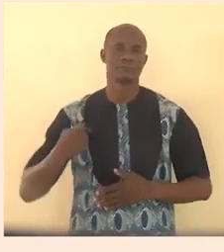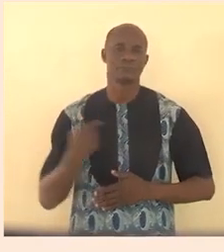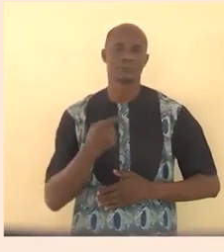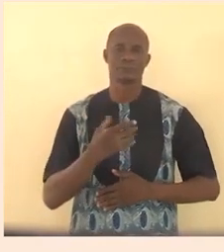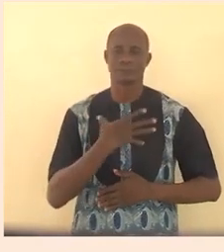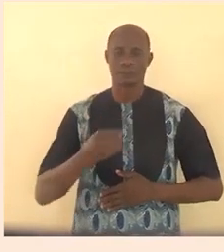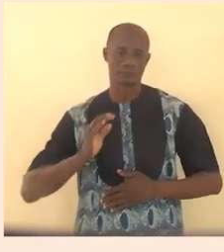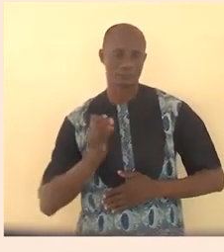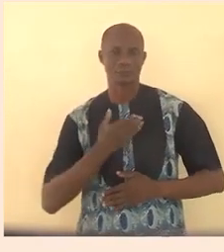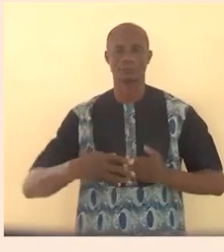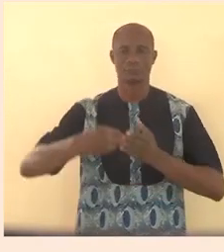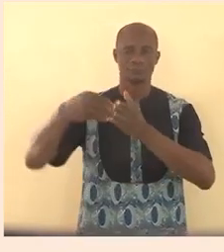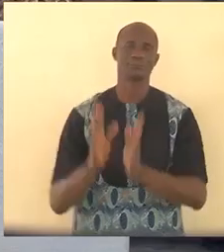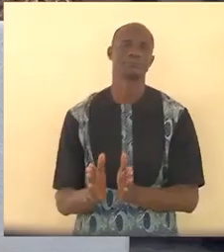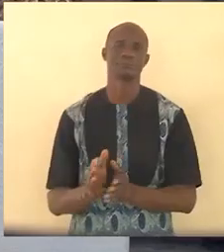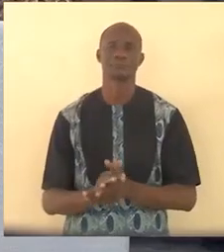we and our leaders,